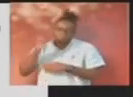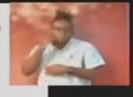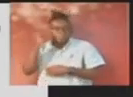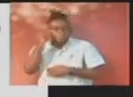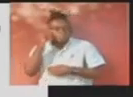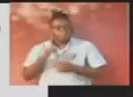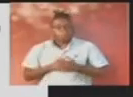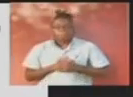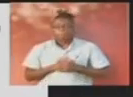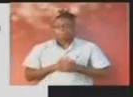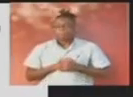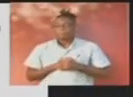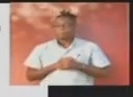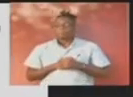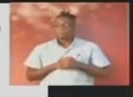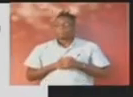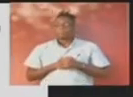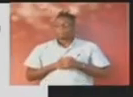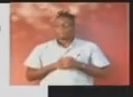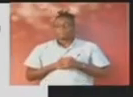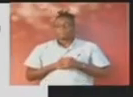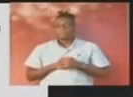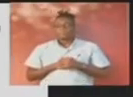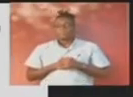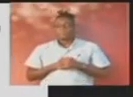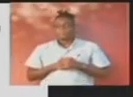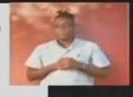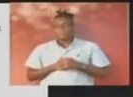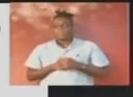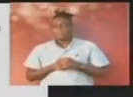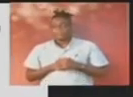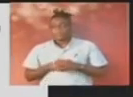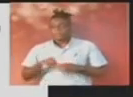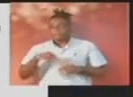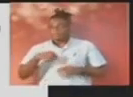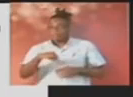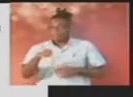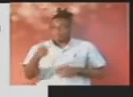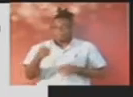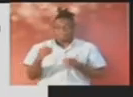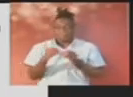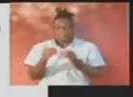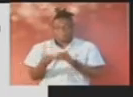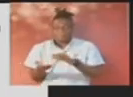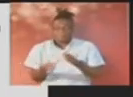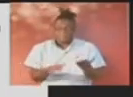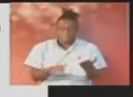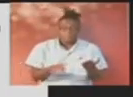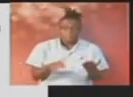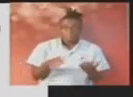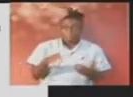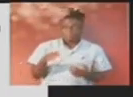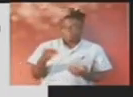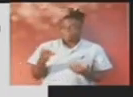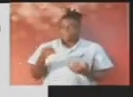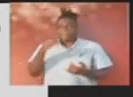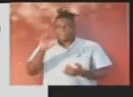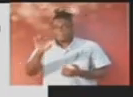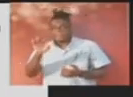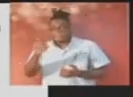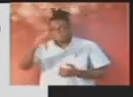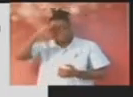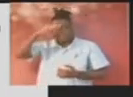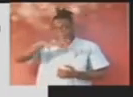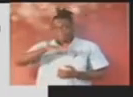The additional deaths that would have occurred between yesterday and today, the 9 additional deaths, were among 3 elderly males, 3 elderly